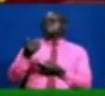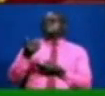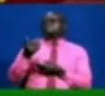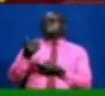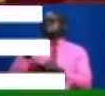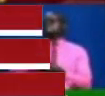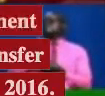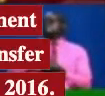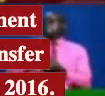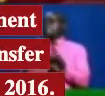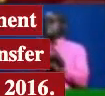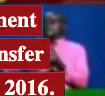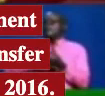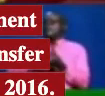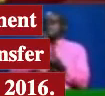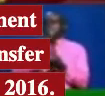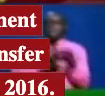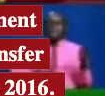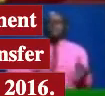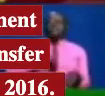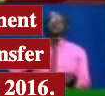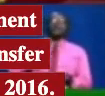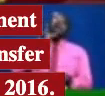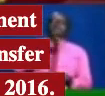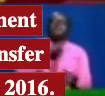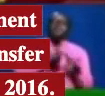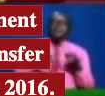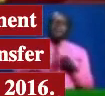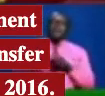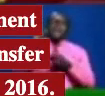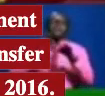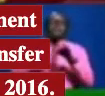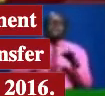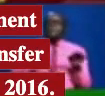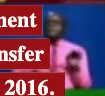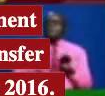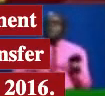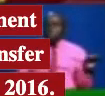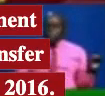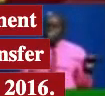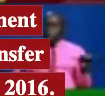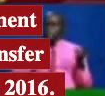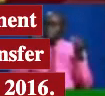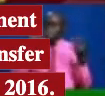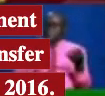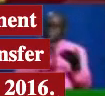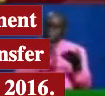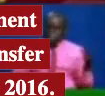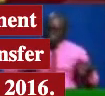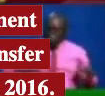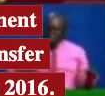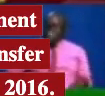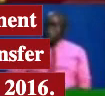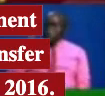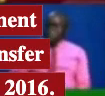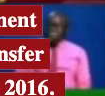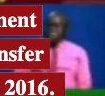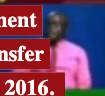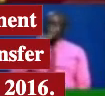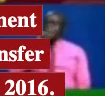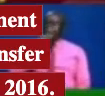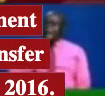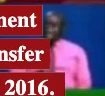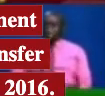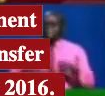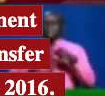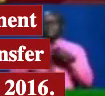longer existing, and we have not seen any replacement. Majority of the people who are at the age of 60s,